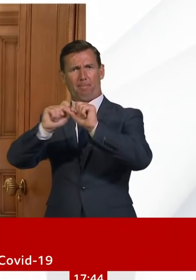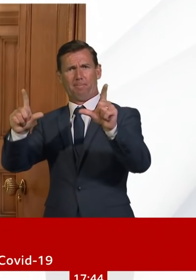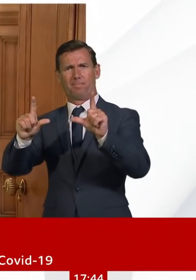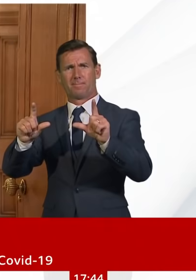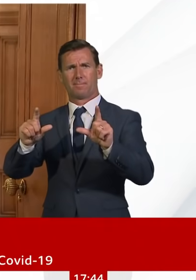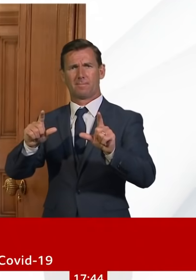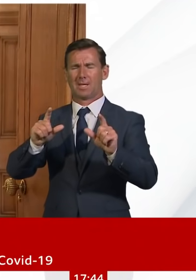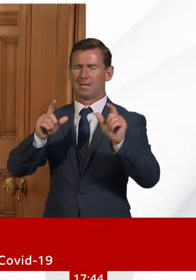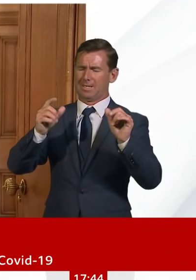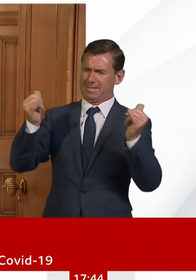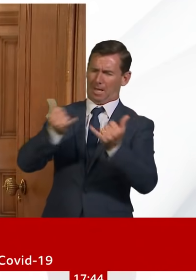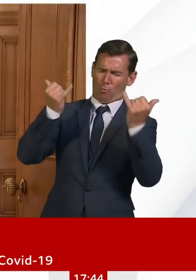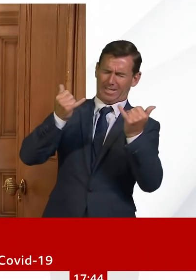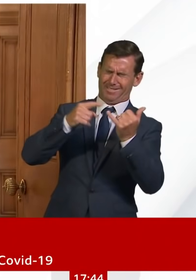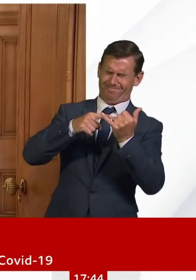celebrating is the wrong word